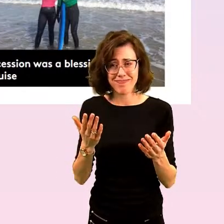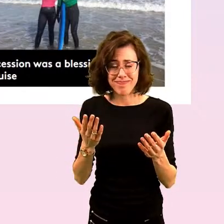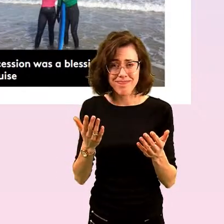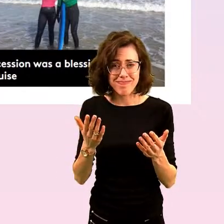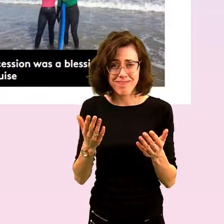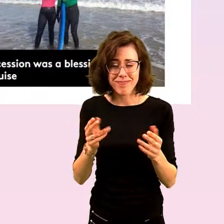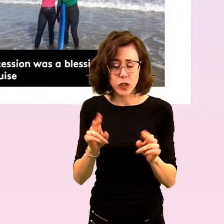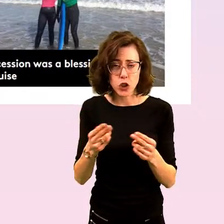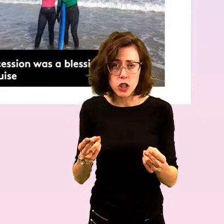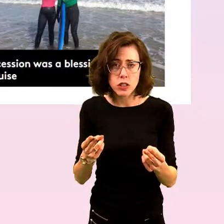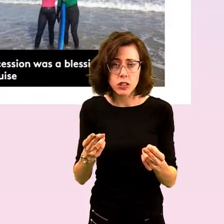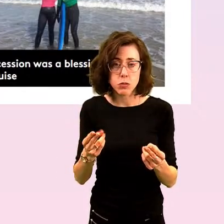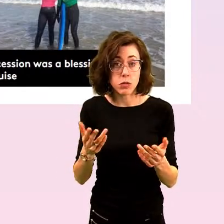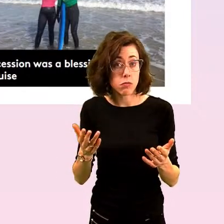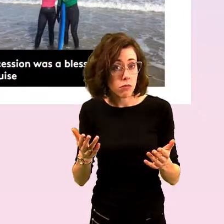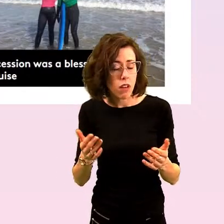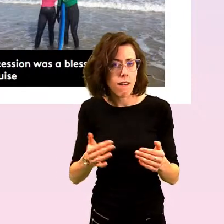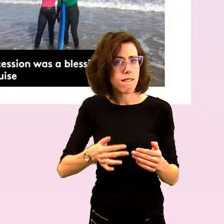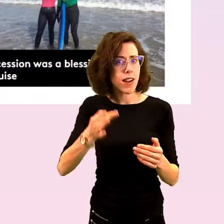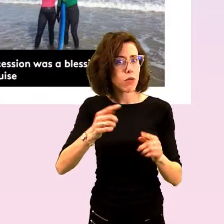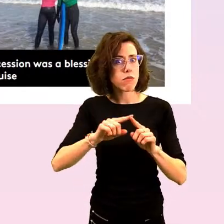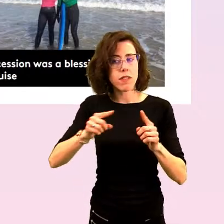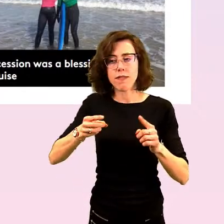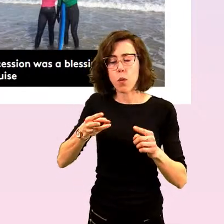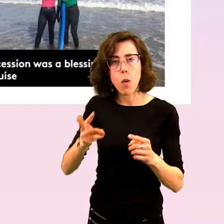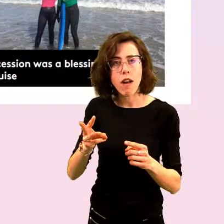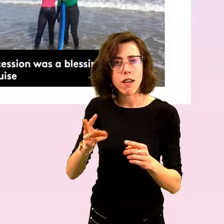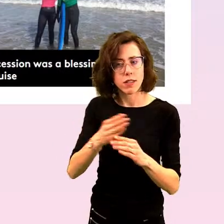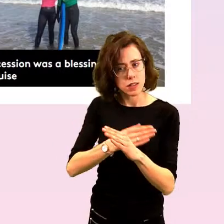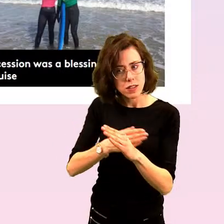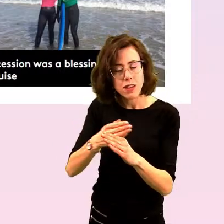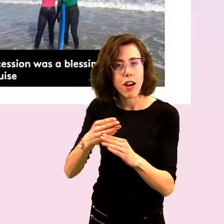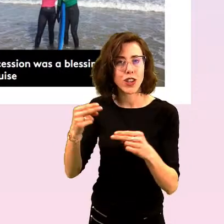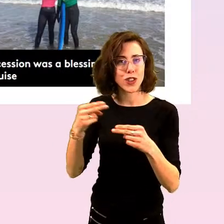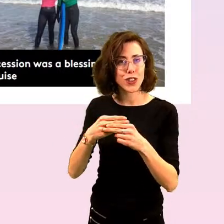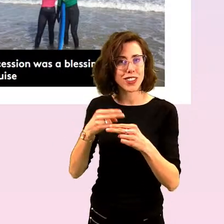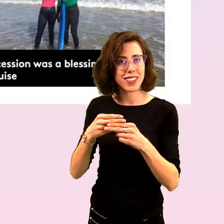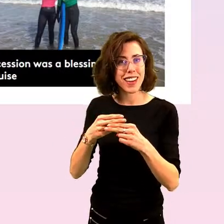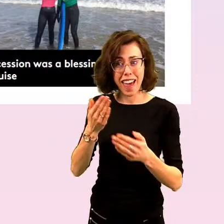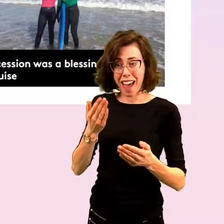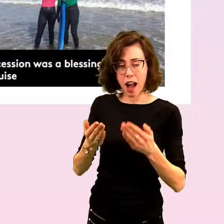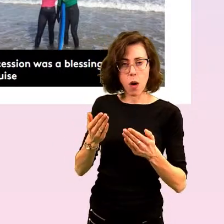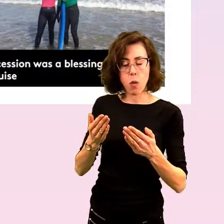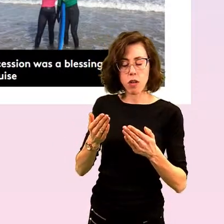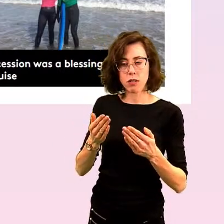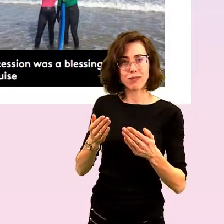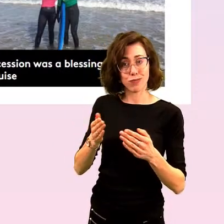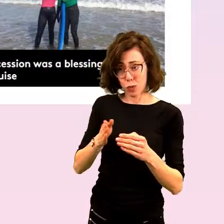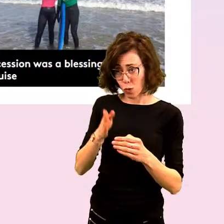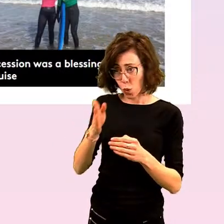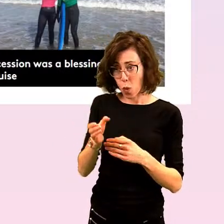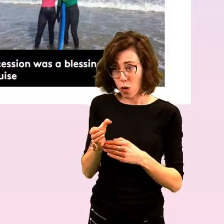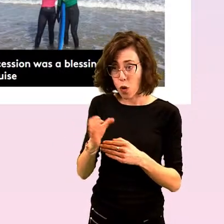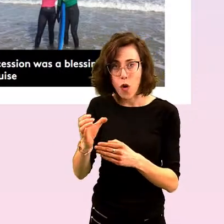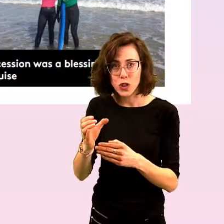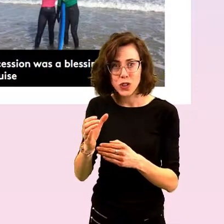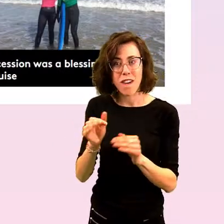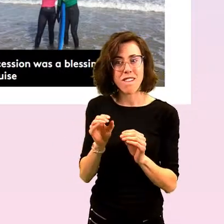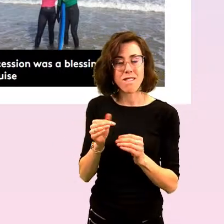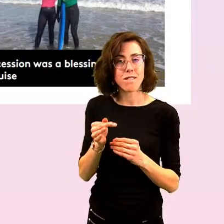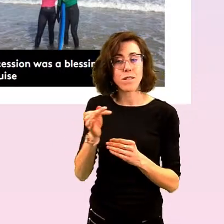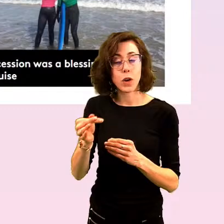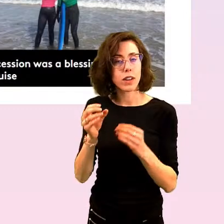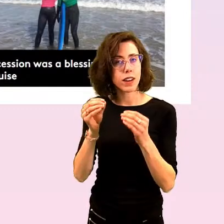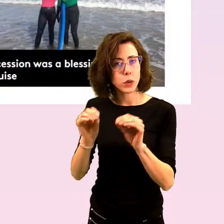actually found a way to actually start her nursing through a further education course, and it was through the